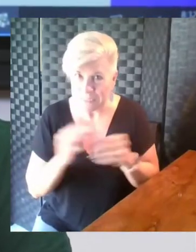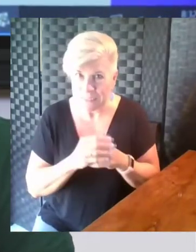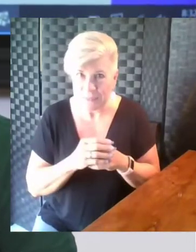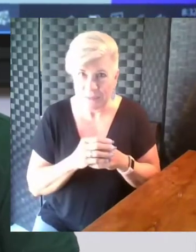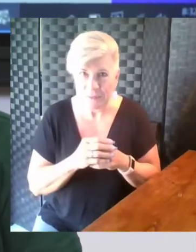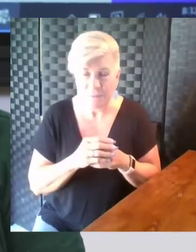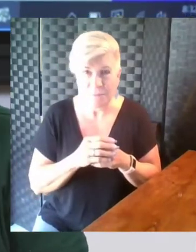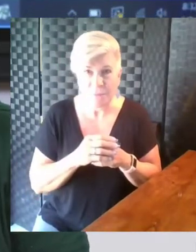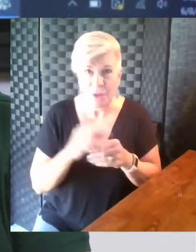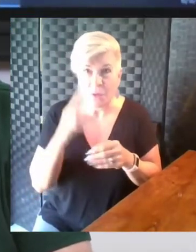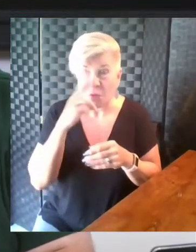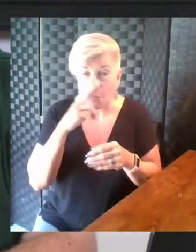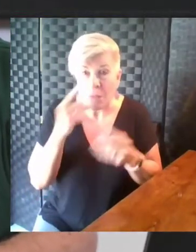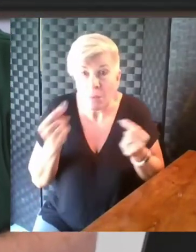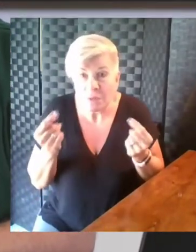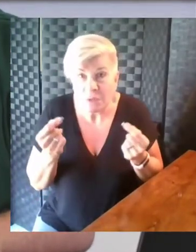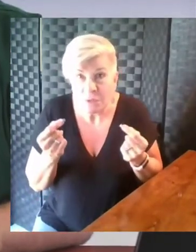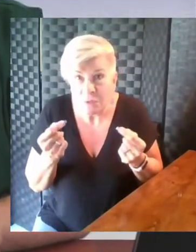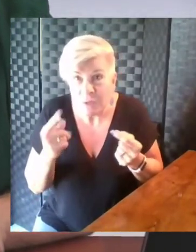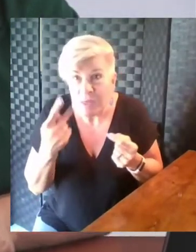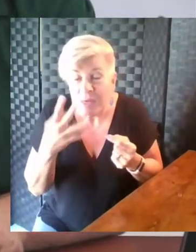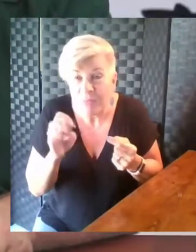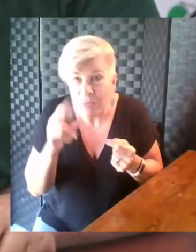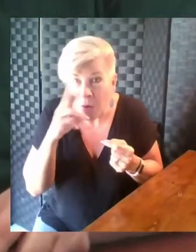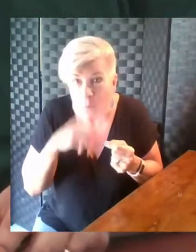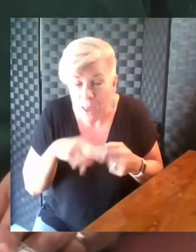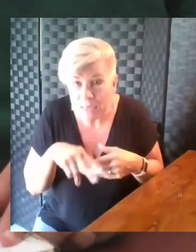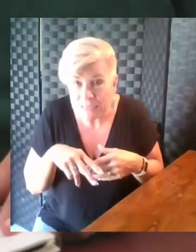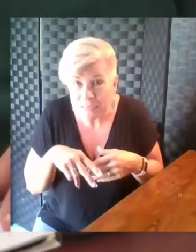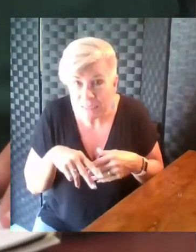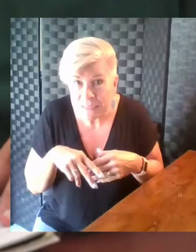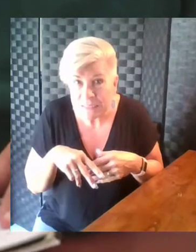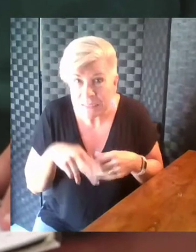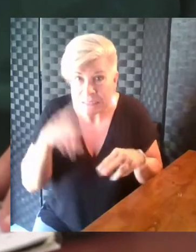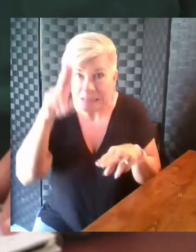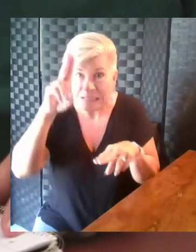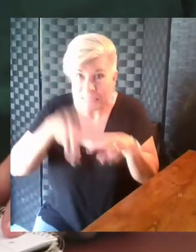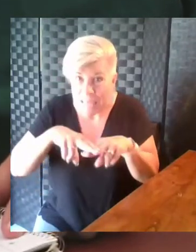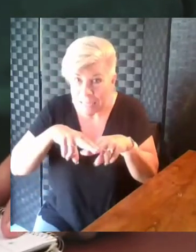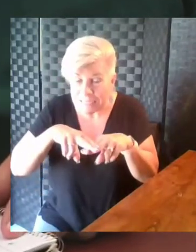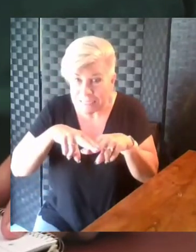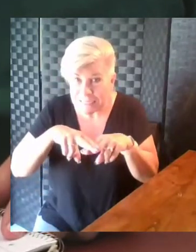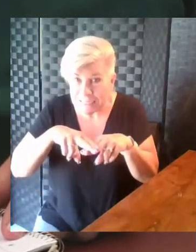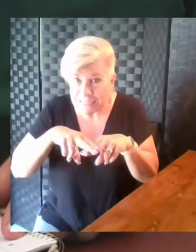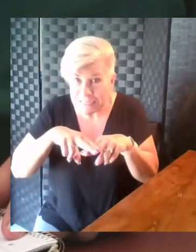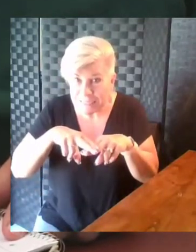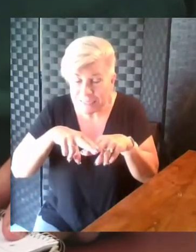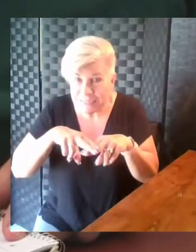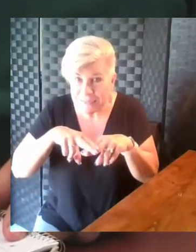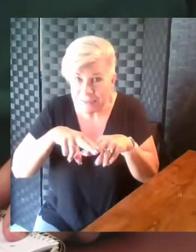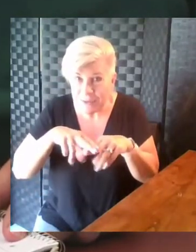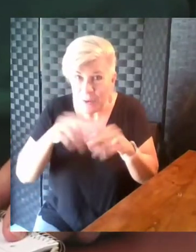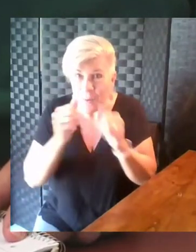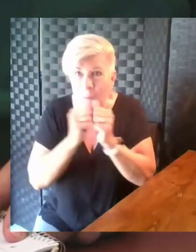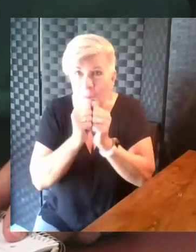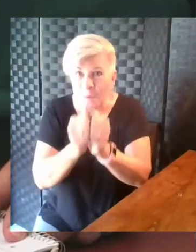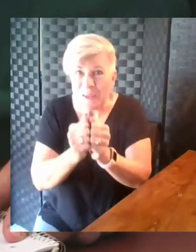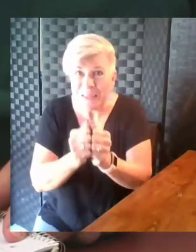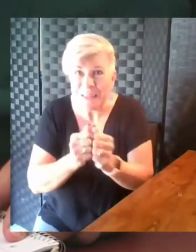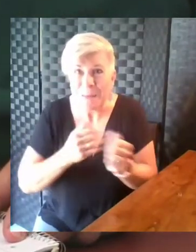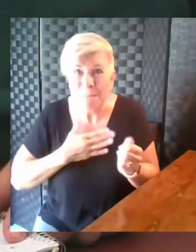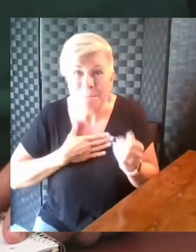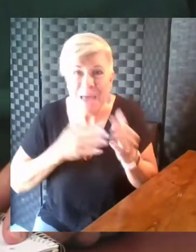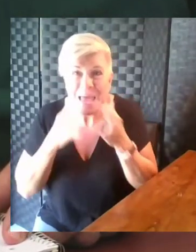know what that rat could do? The rat sat with my cat.